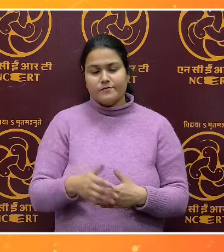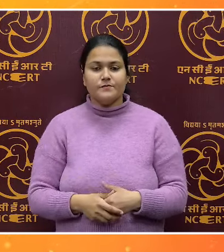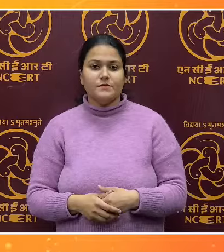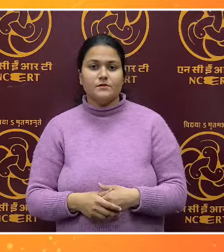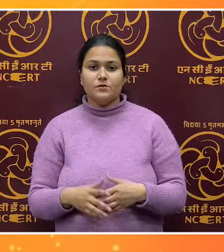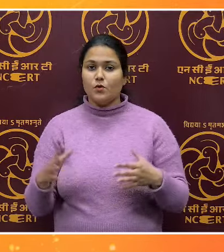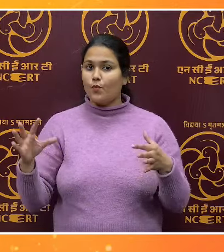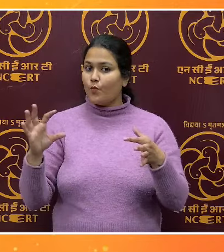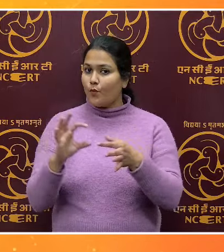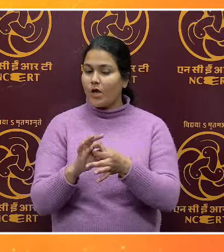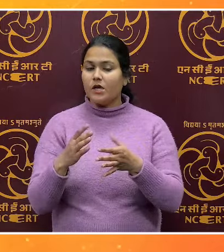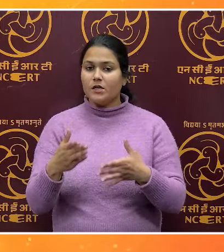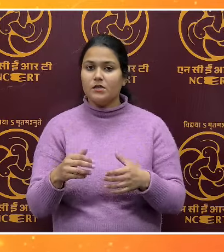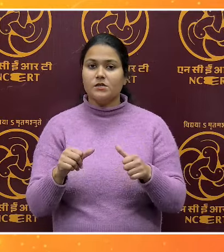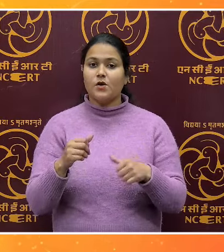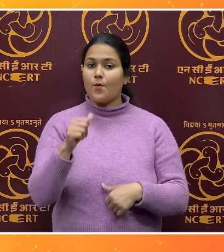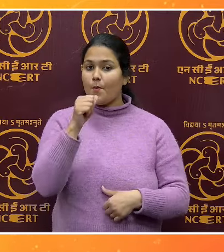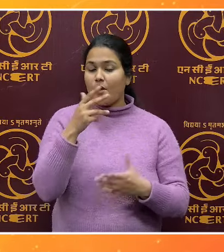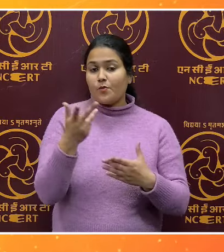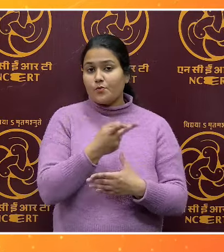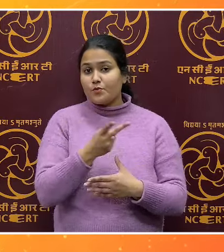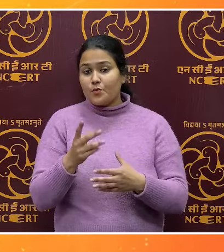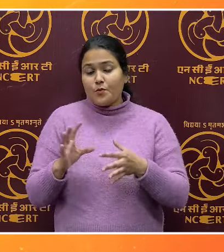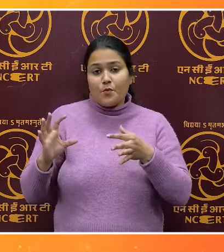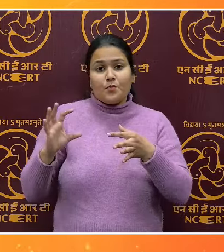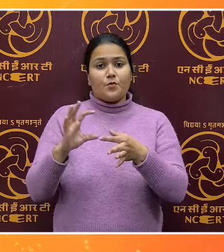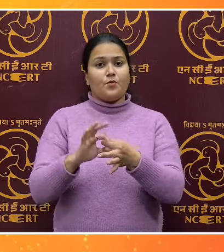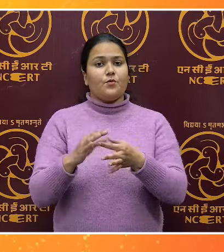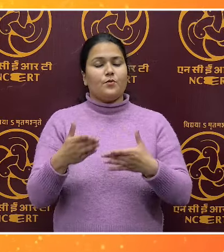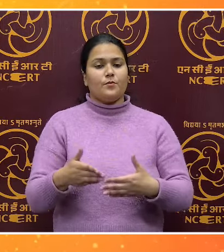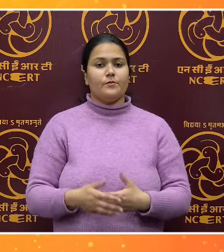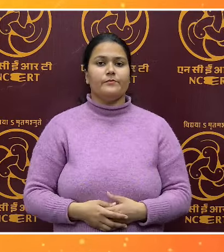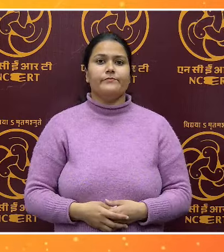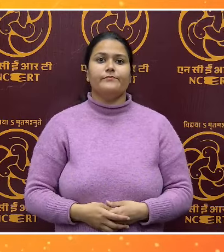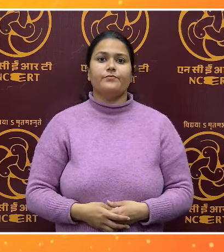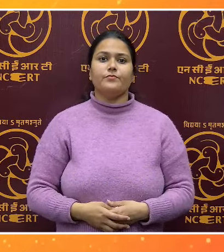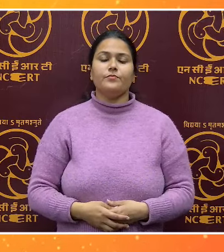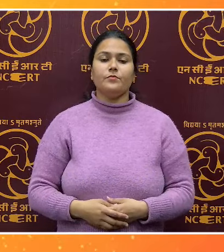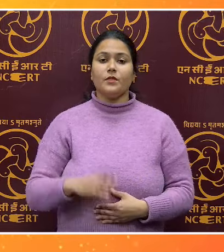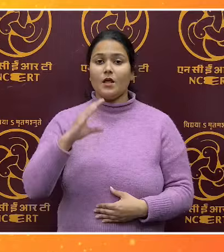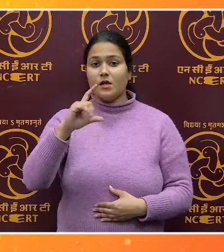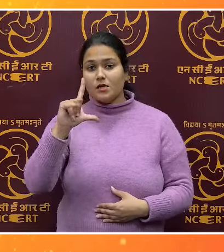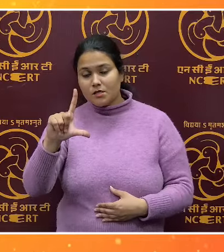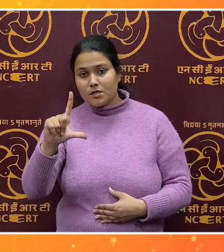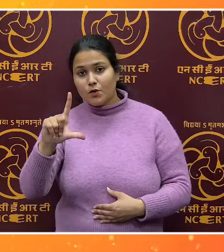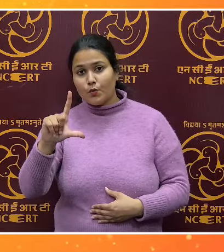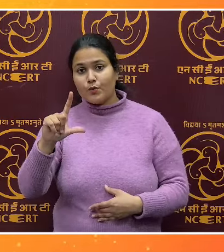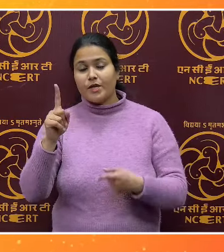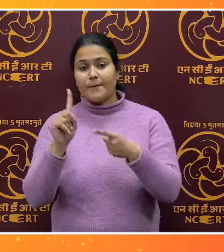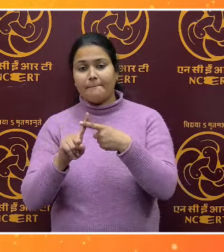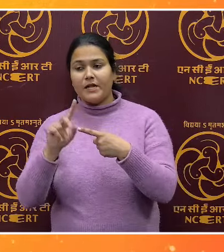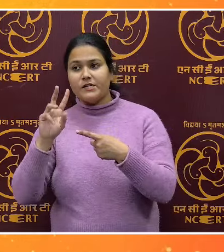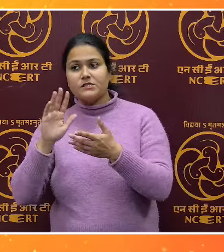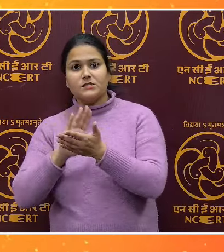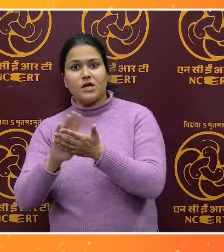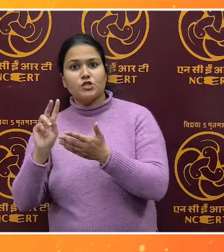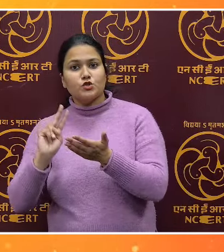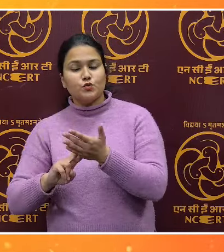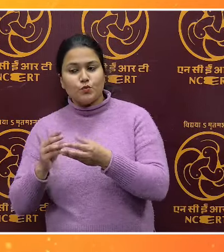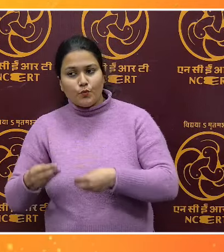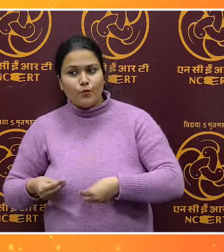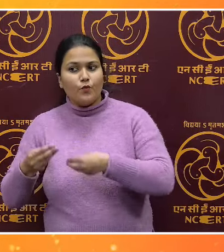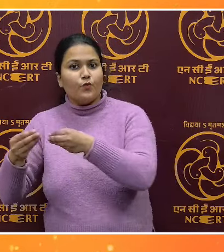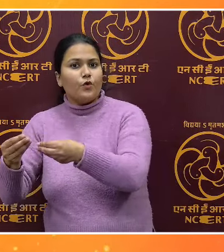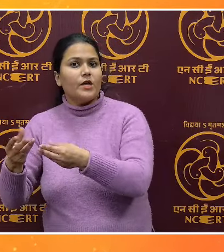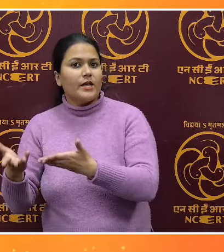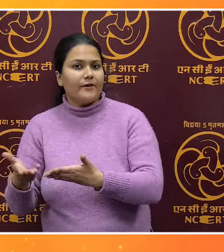as ligand. Nickel providing empty orbitals and chlorine and water is donating to electrons